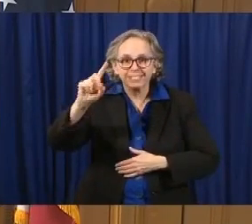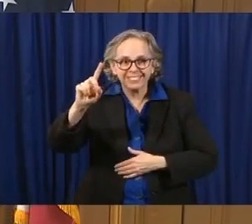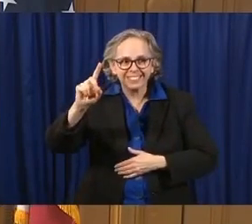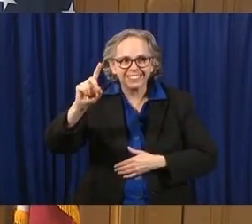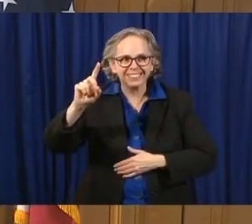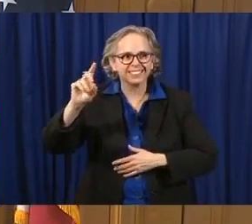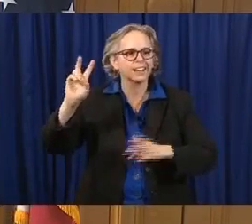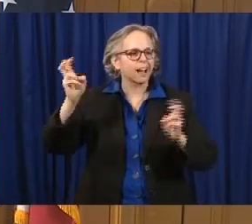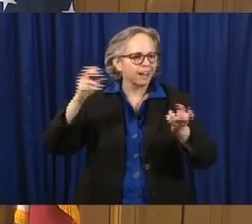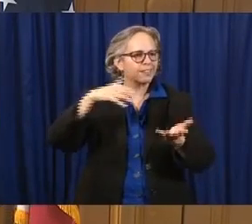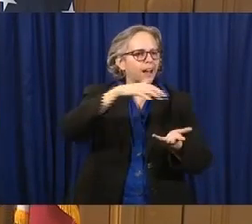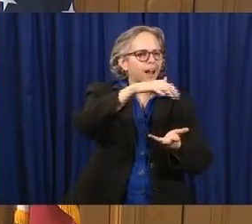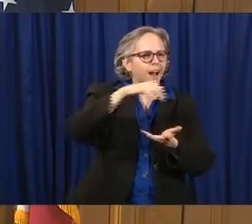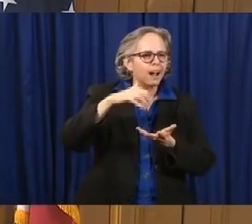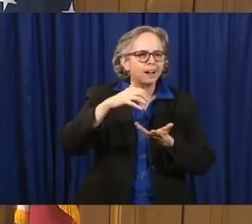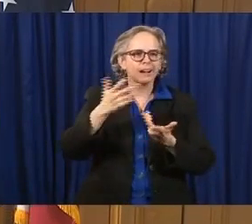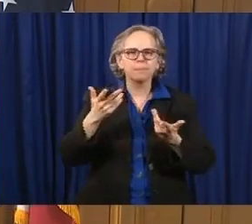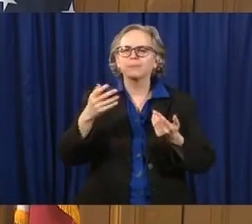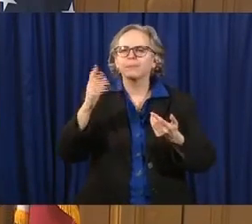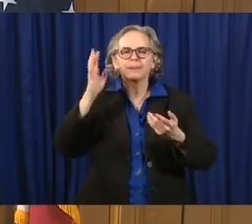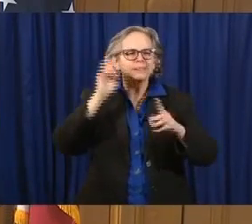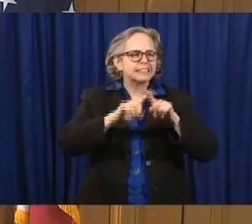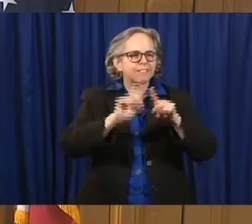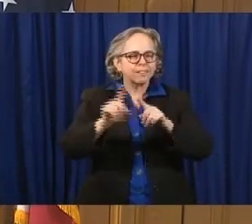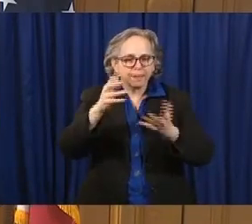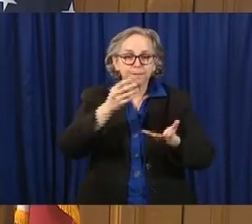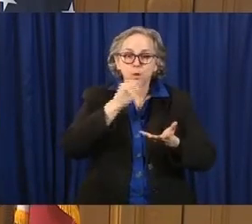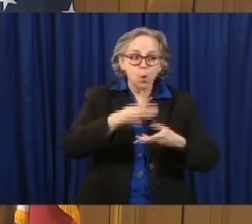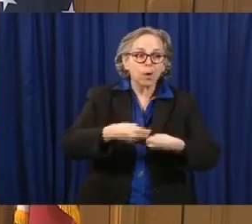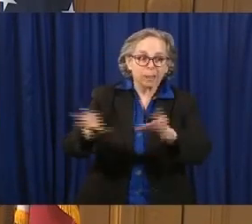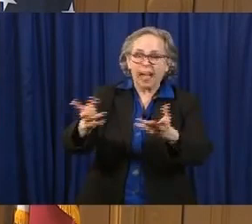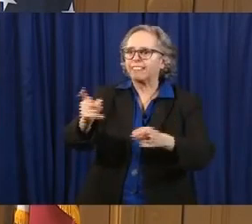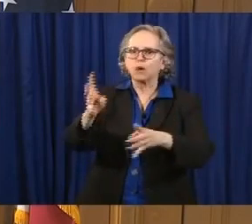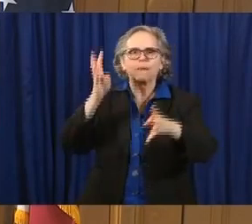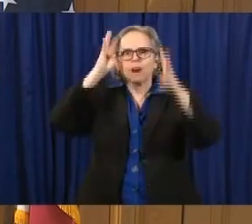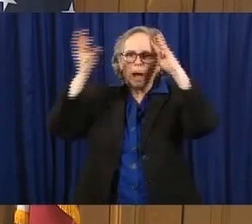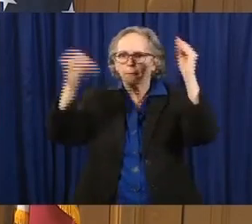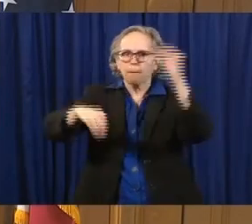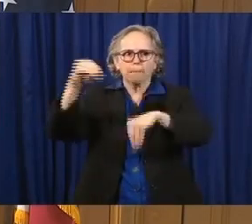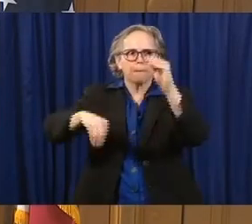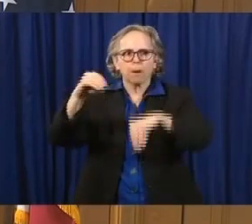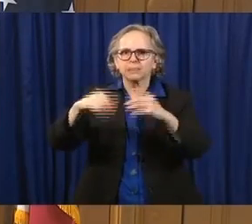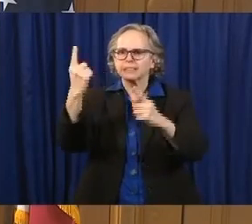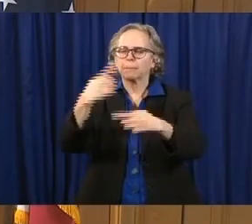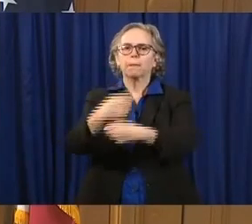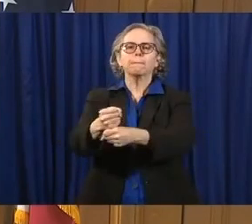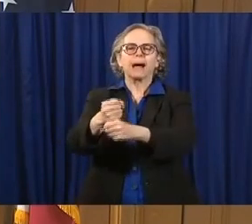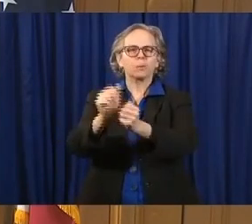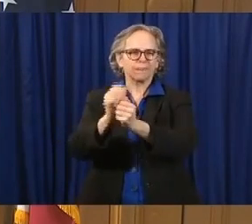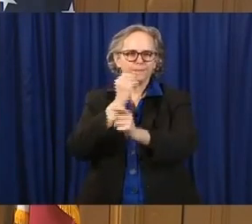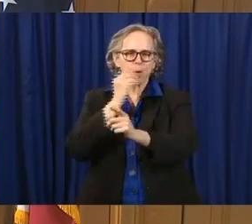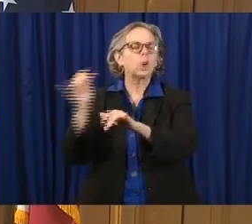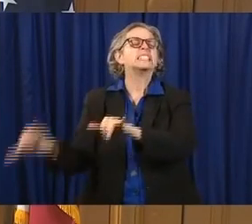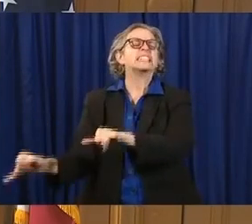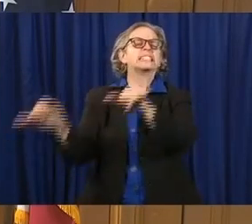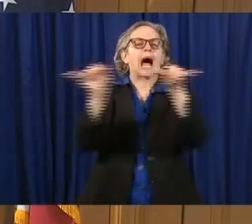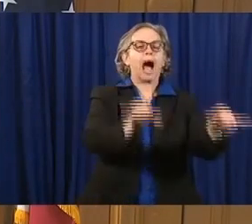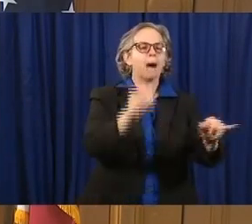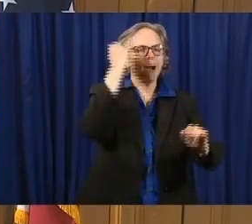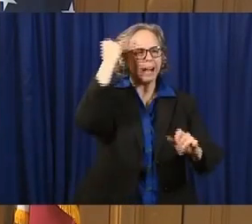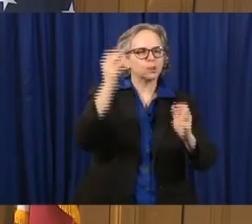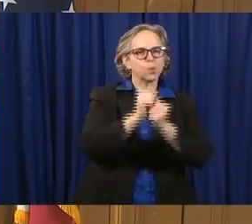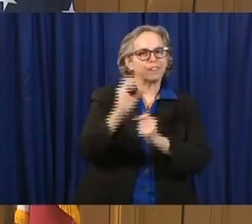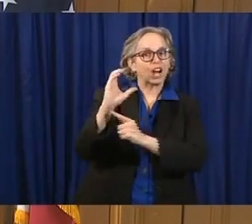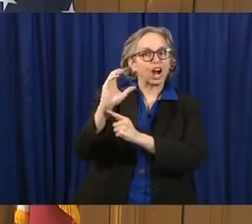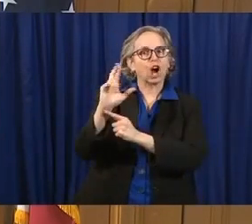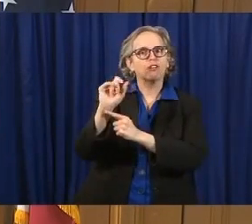food and things, and then the chef has to make something out of that. Well, it's kind of the same way with this Crafted.